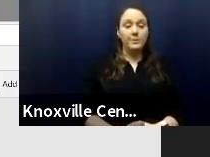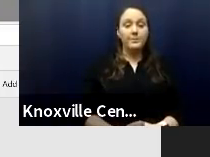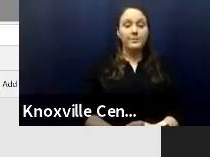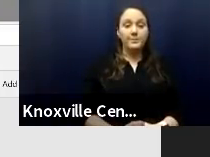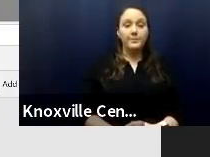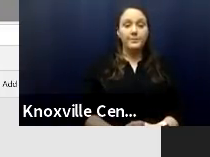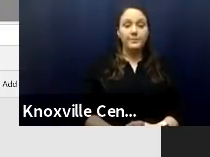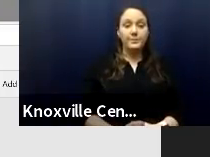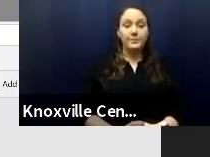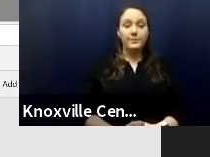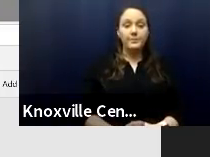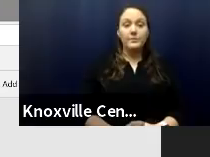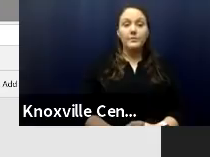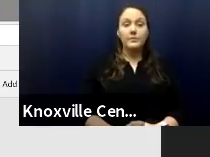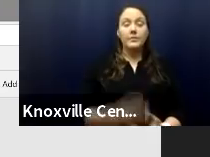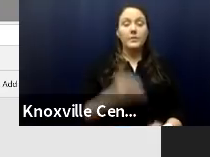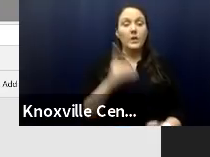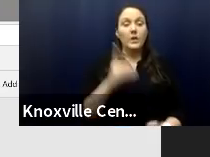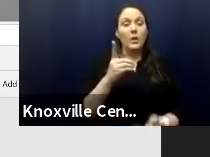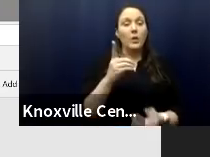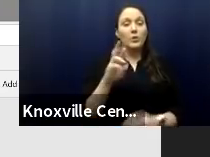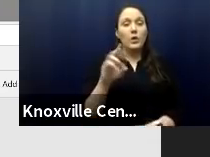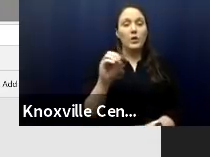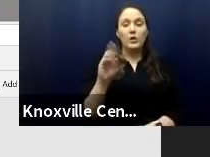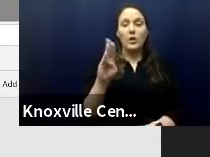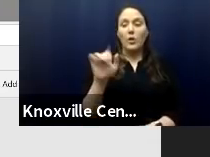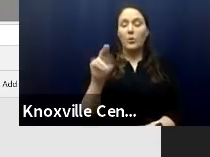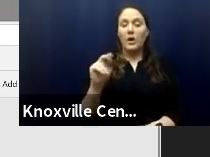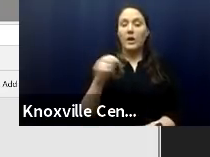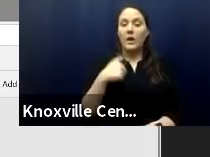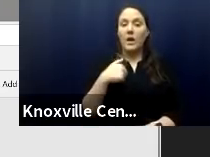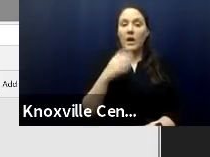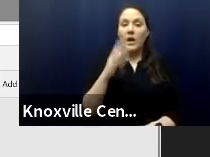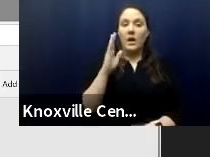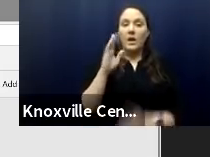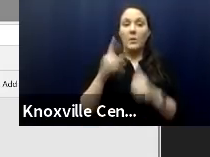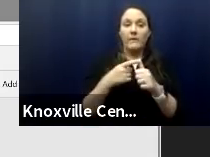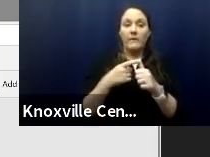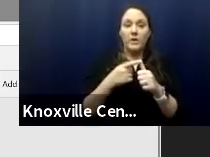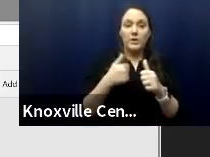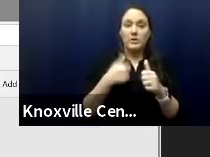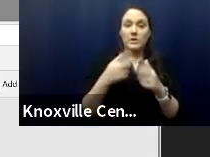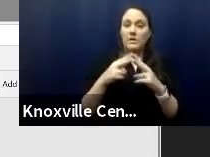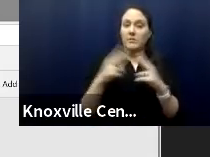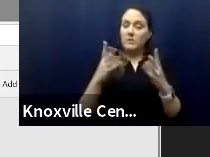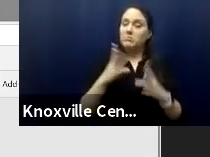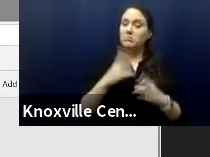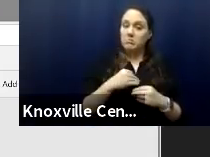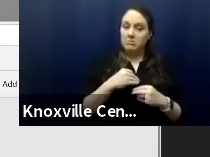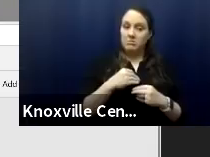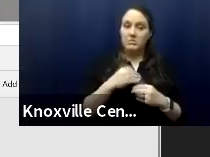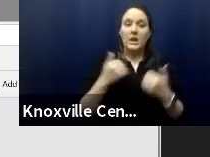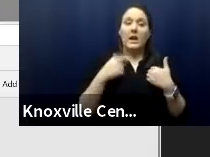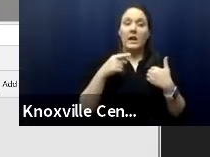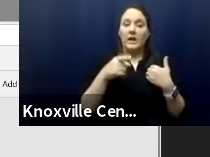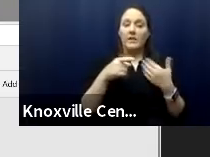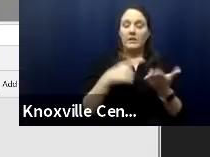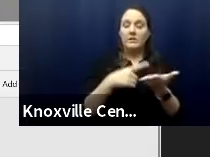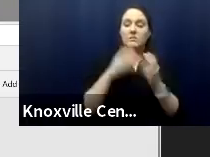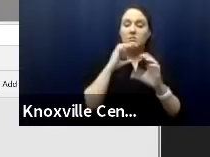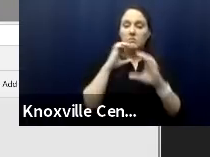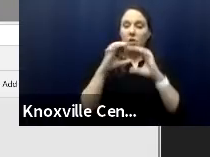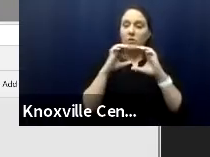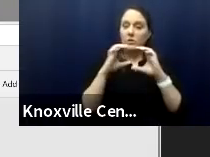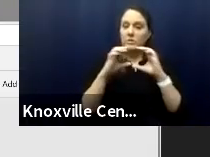So, Dr. O'Brien, I will, first of all, I'm very receptive to having this conversation. I mean, it's